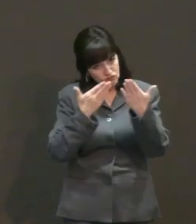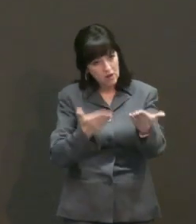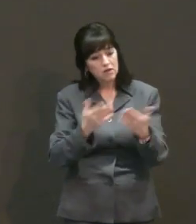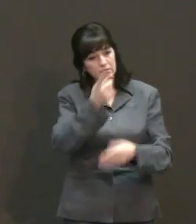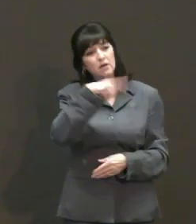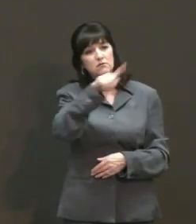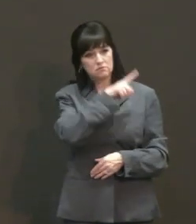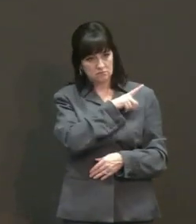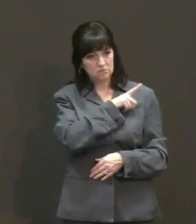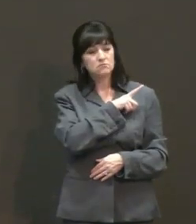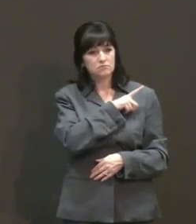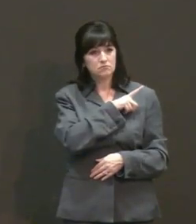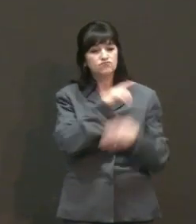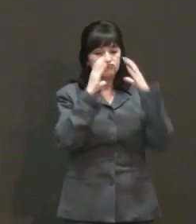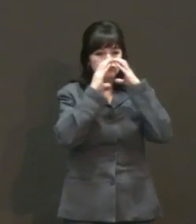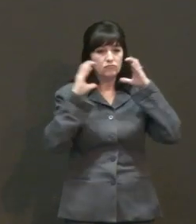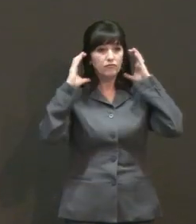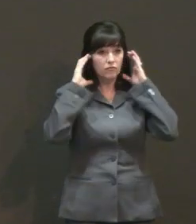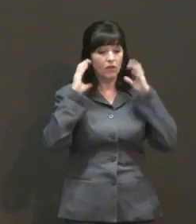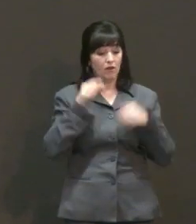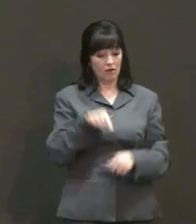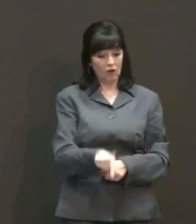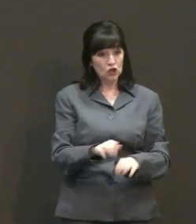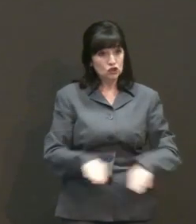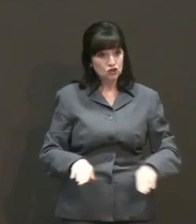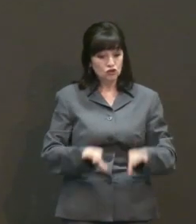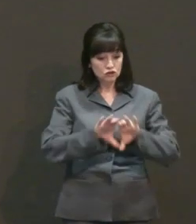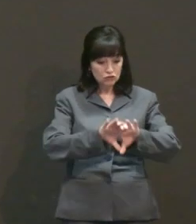face coverings around children.